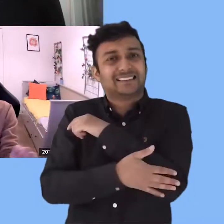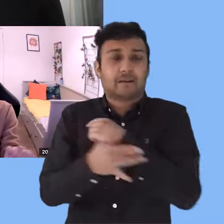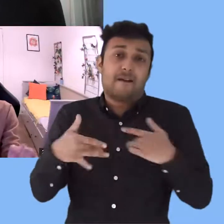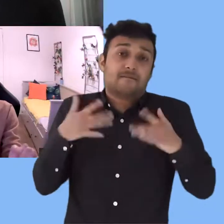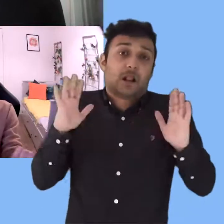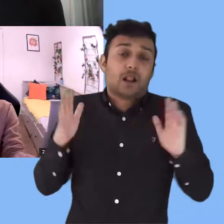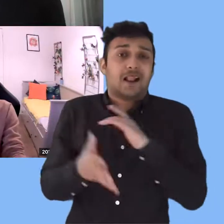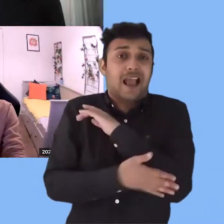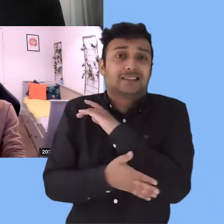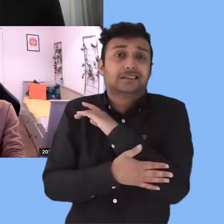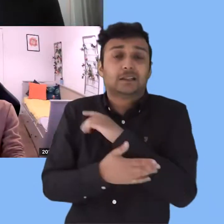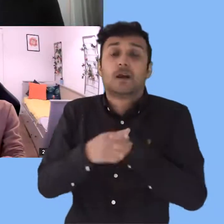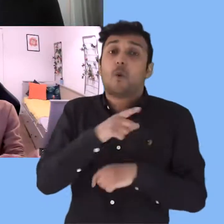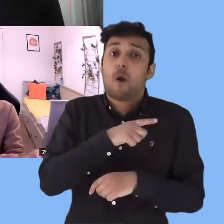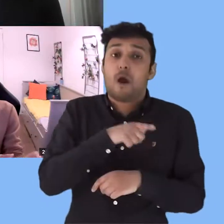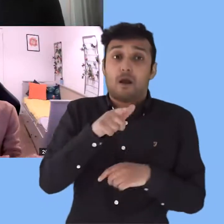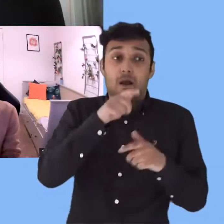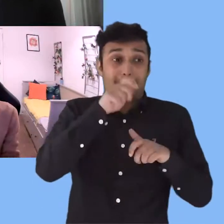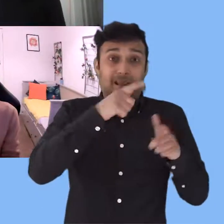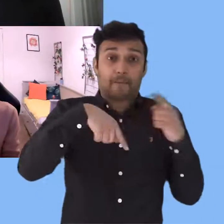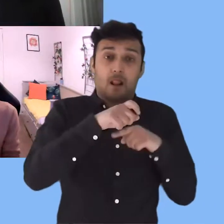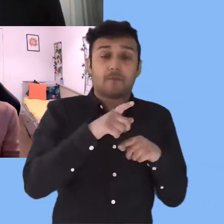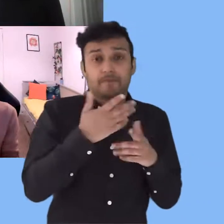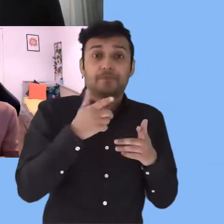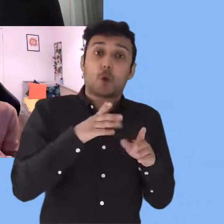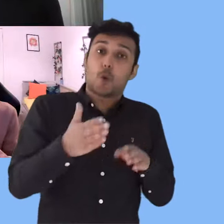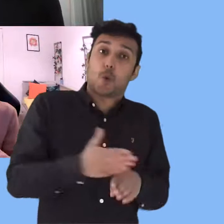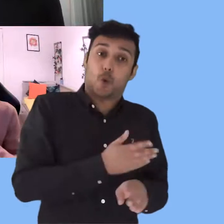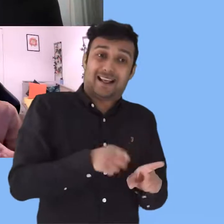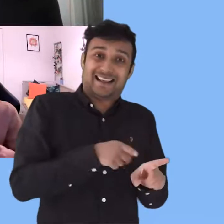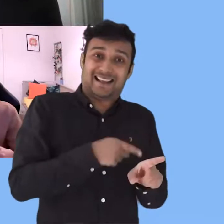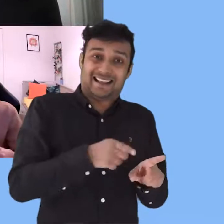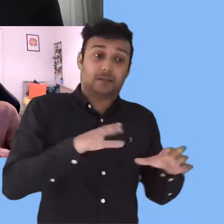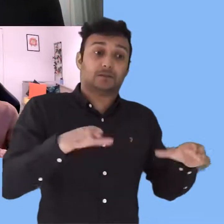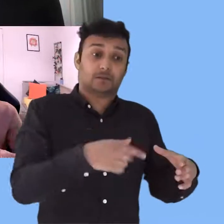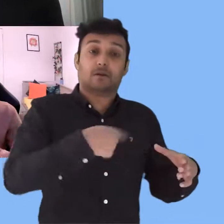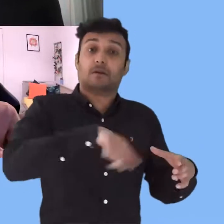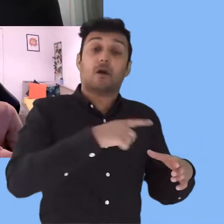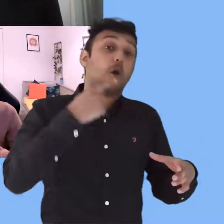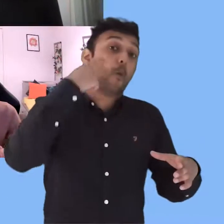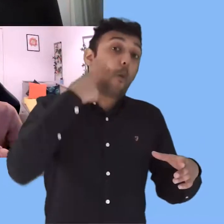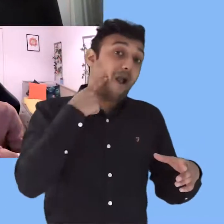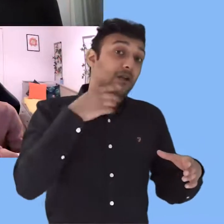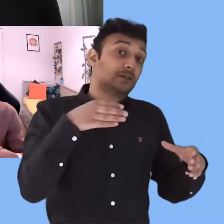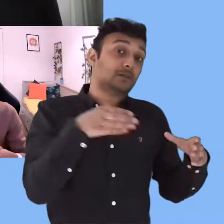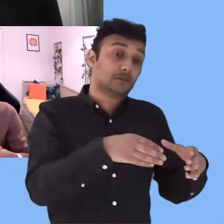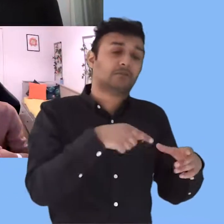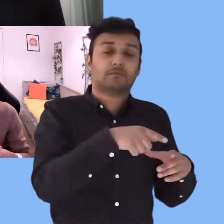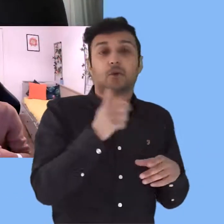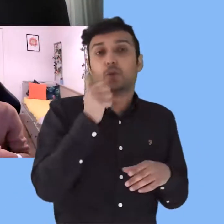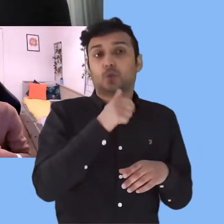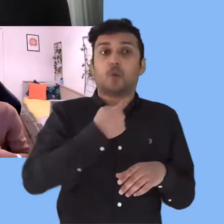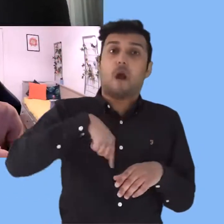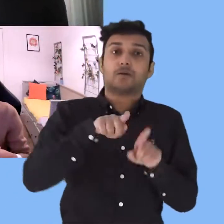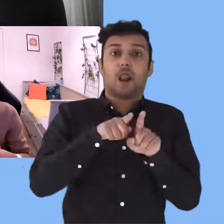years, using us as mules, as the experts because we've spoken about it and we're vocal